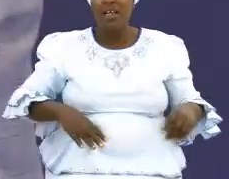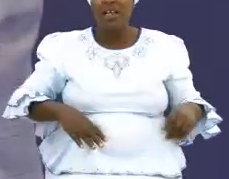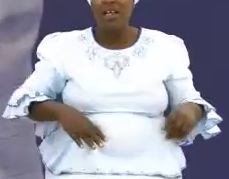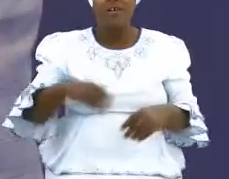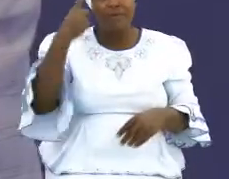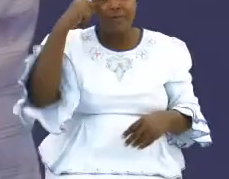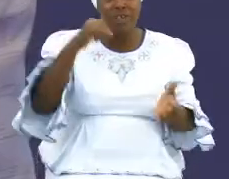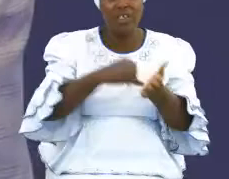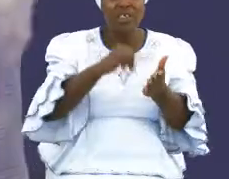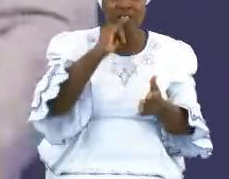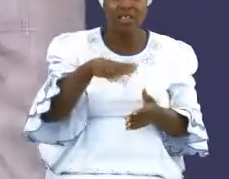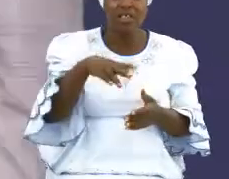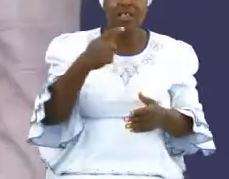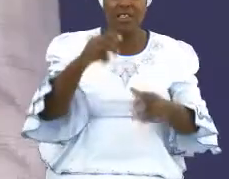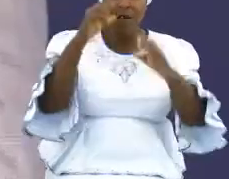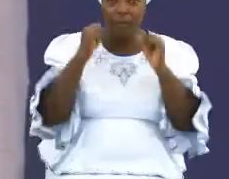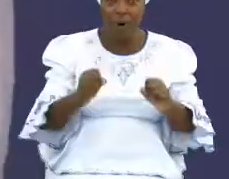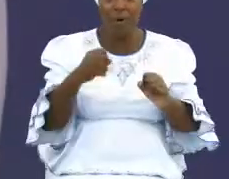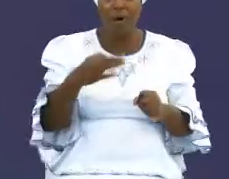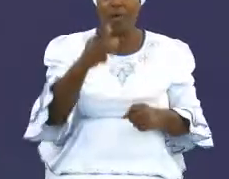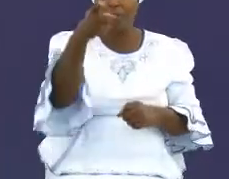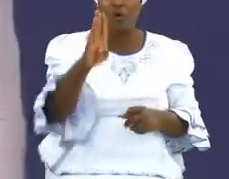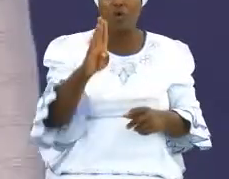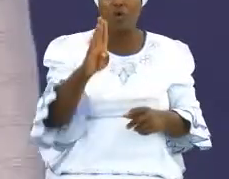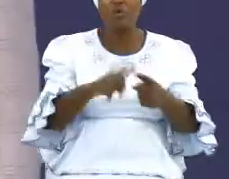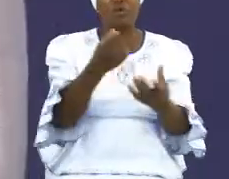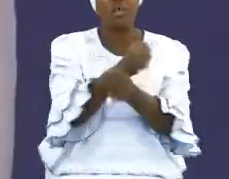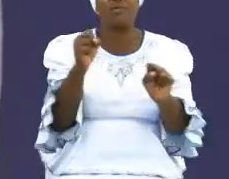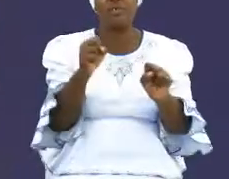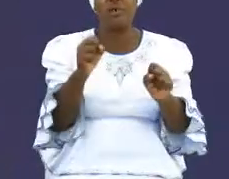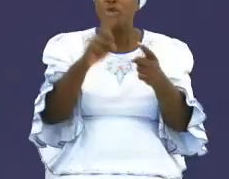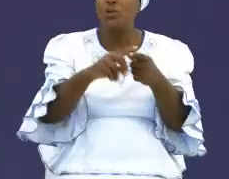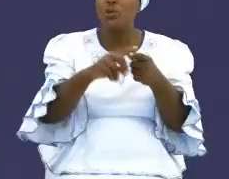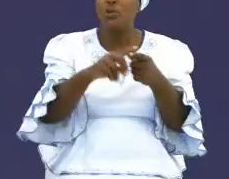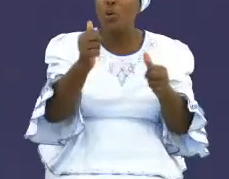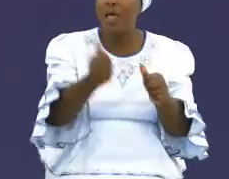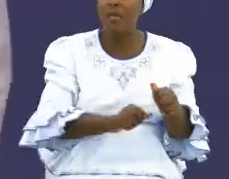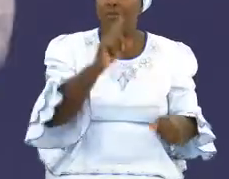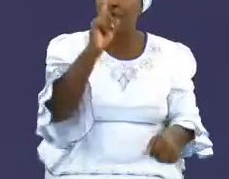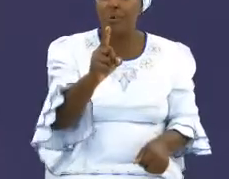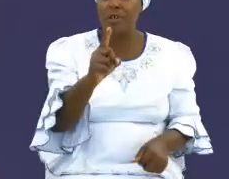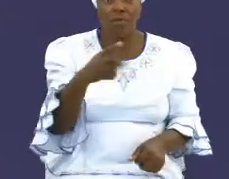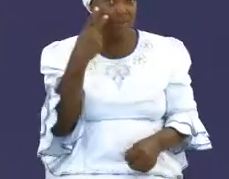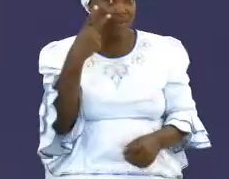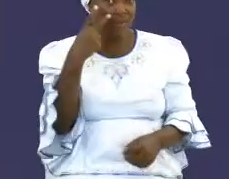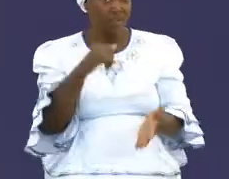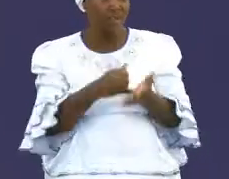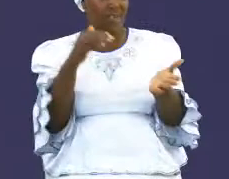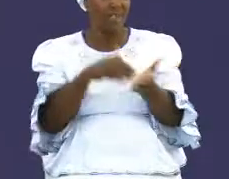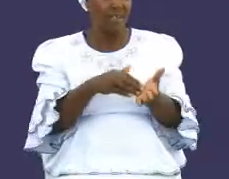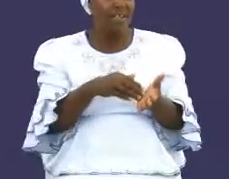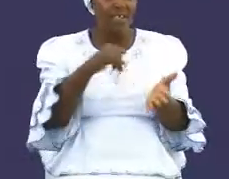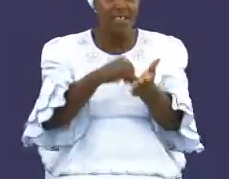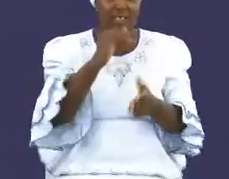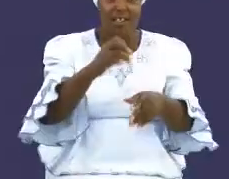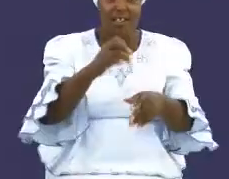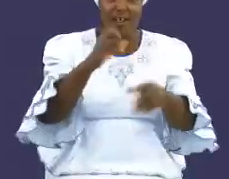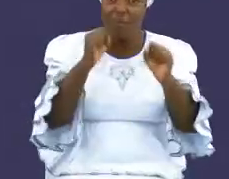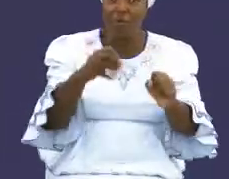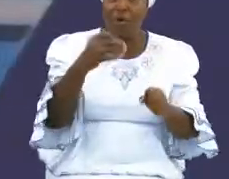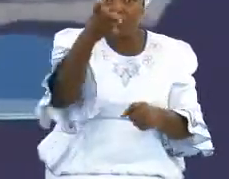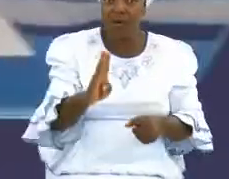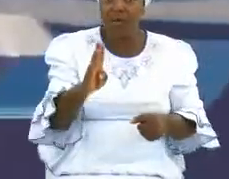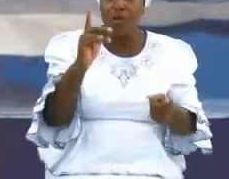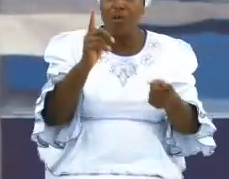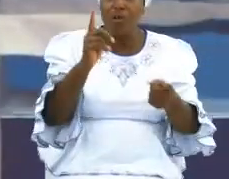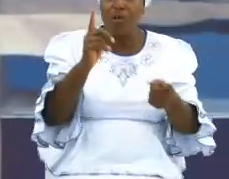power of God unto salvation to everyone. You see that? It's the power of God